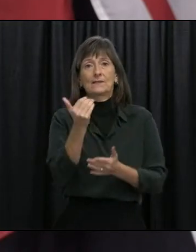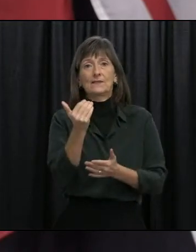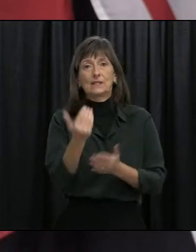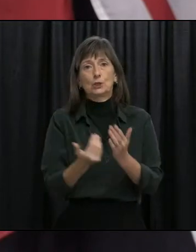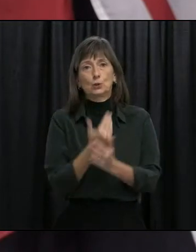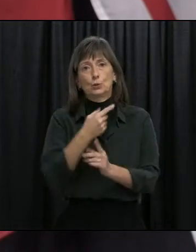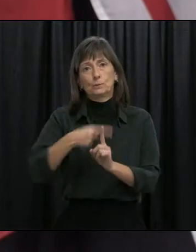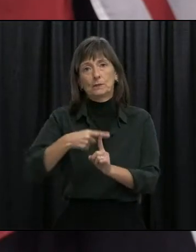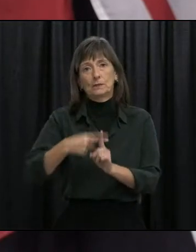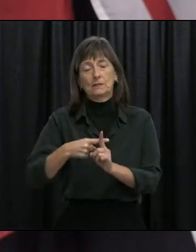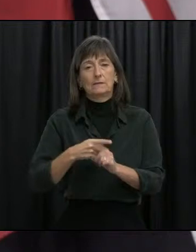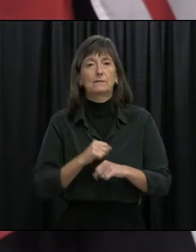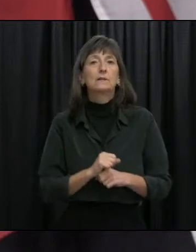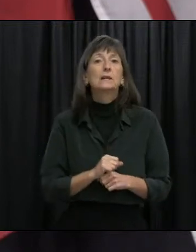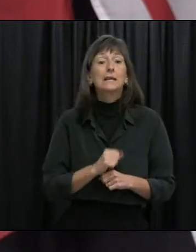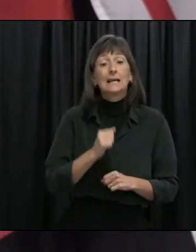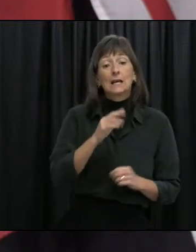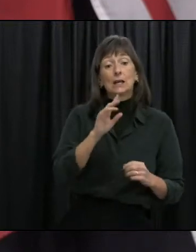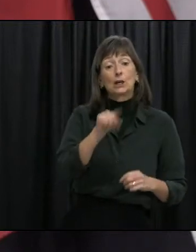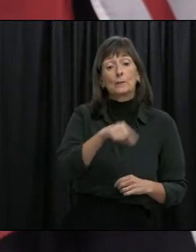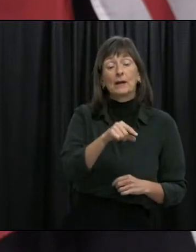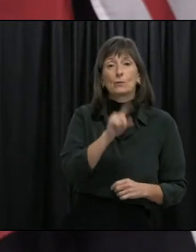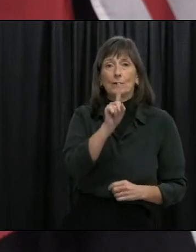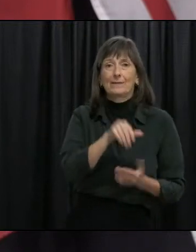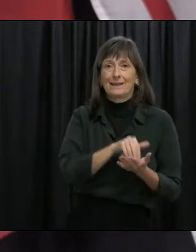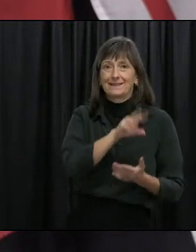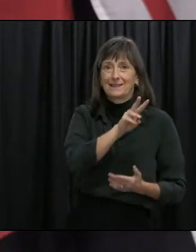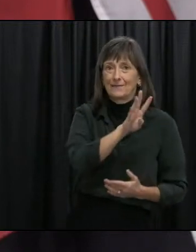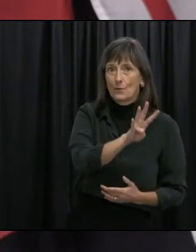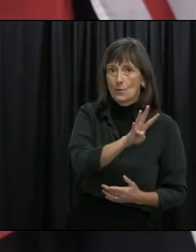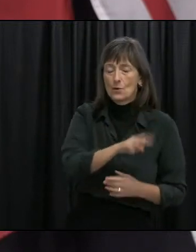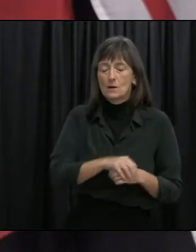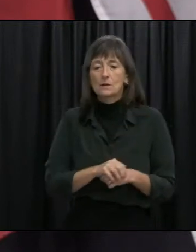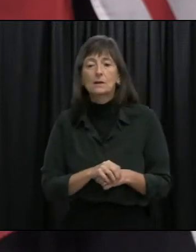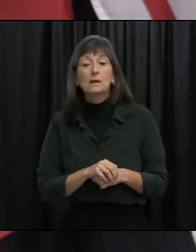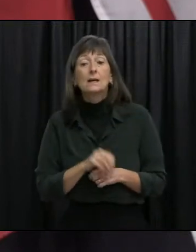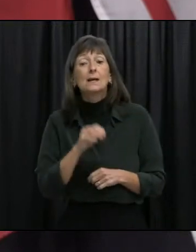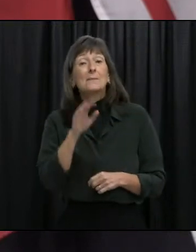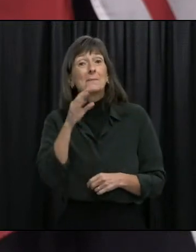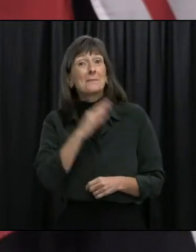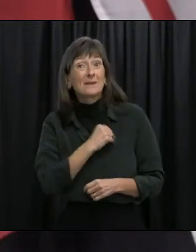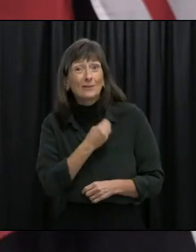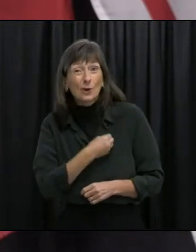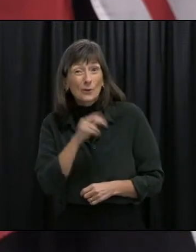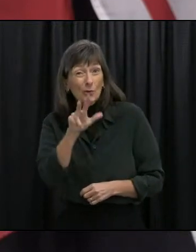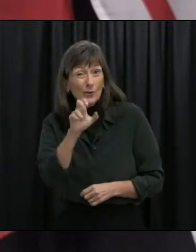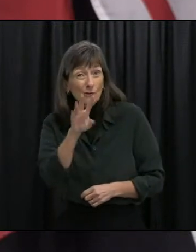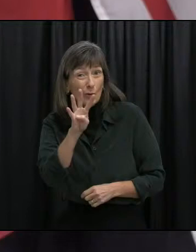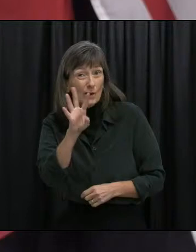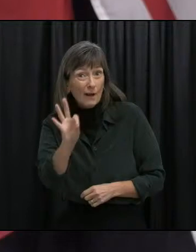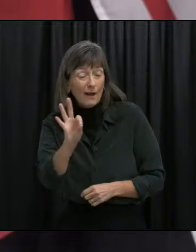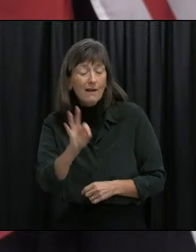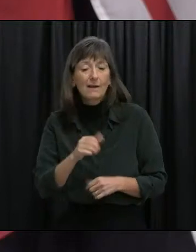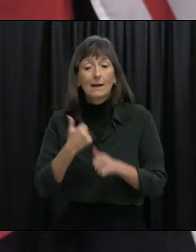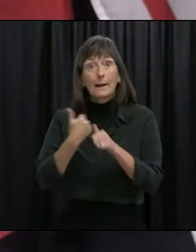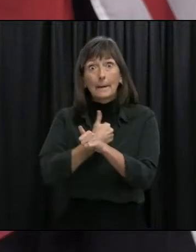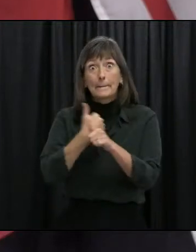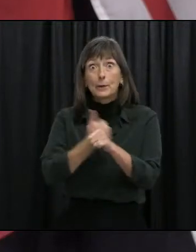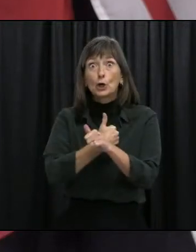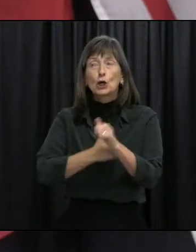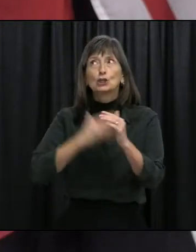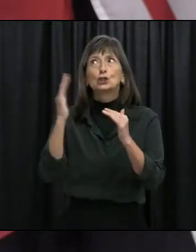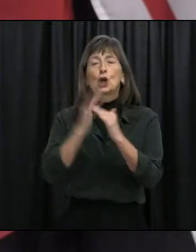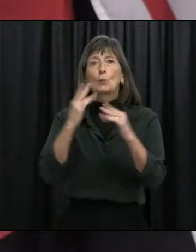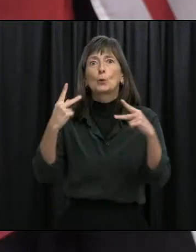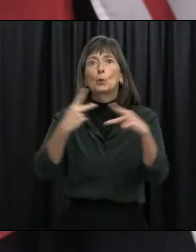were 1,064 in Quebec. There were 349 in Manitoba. And Alberta set a